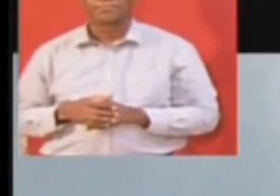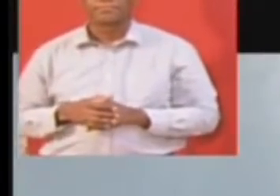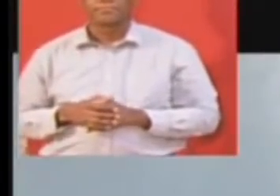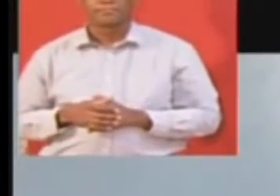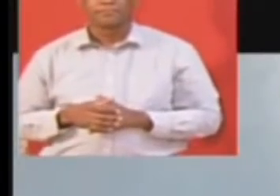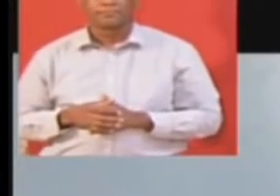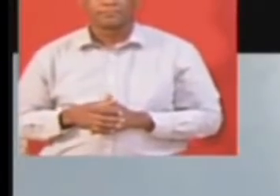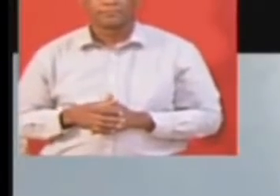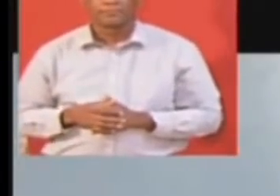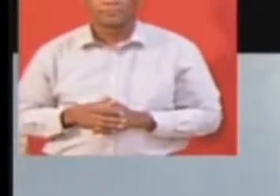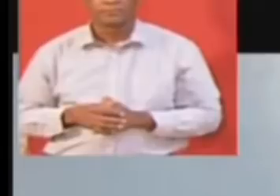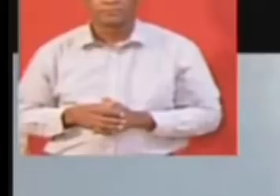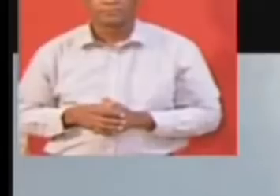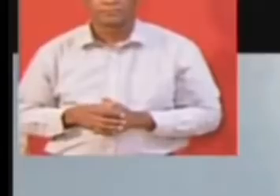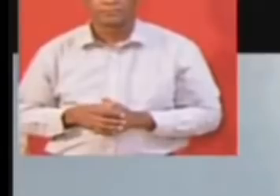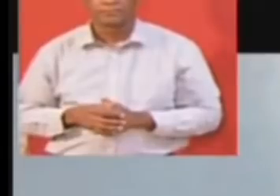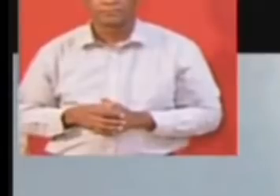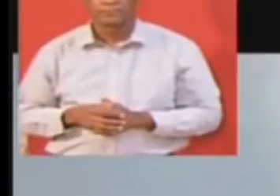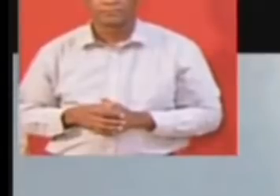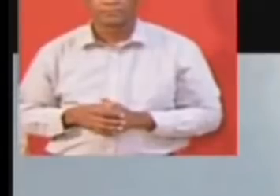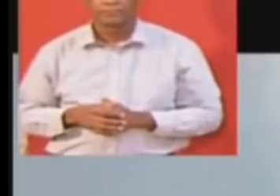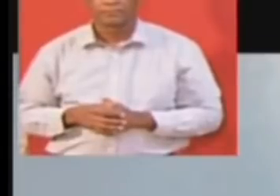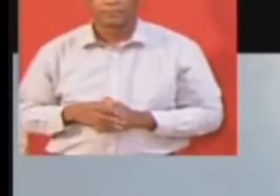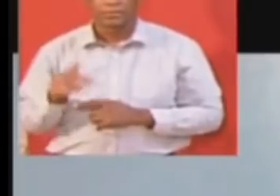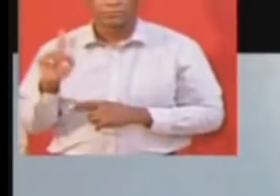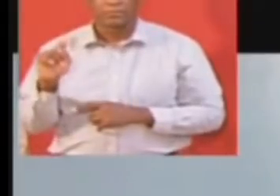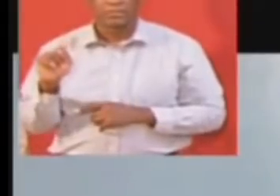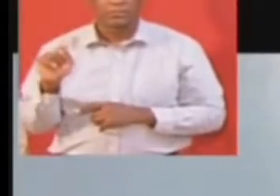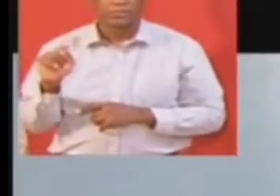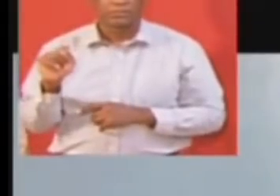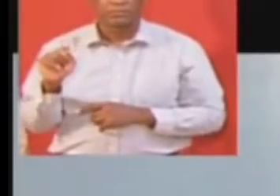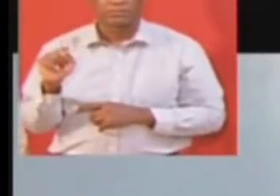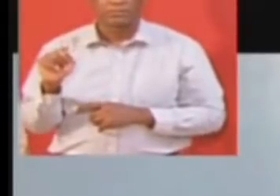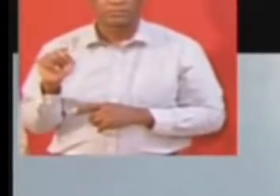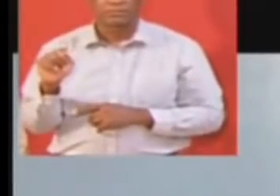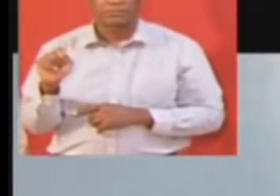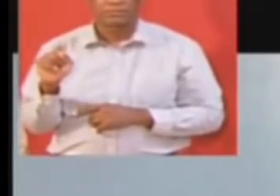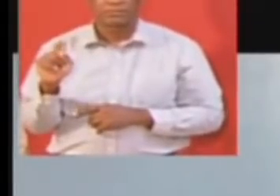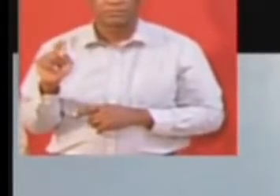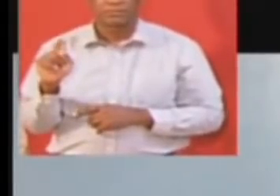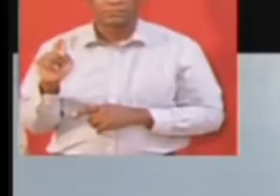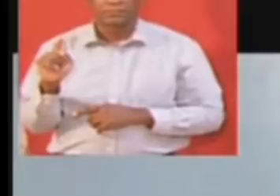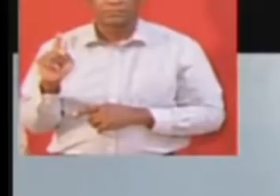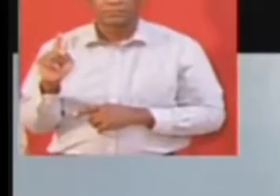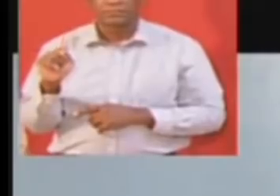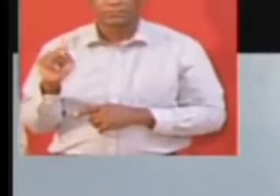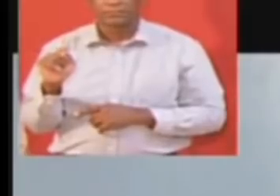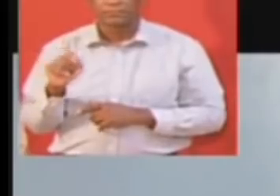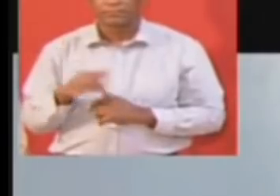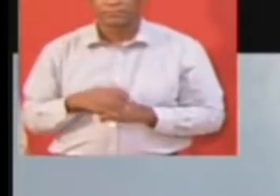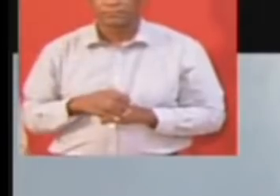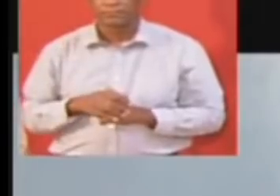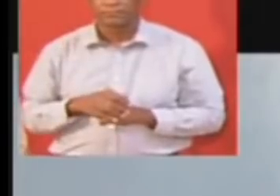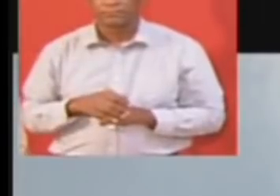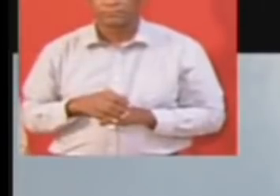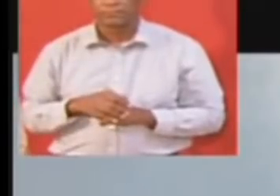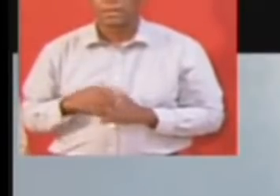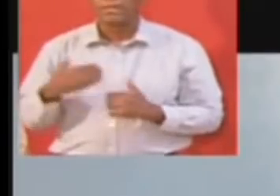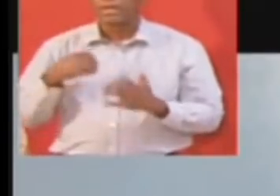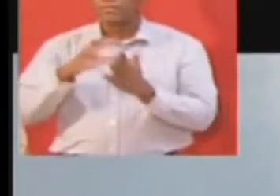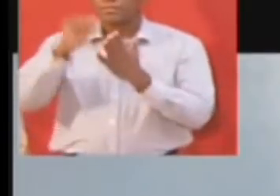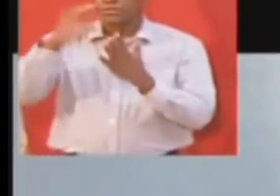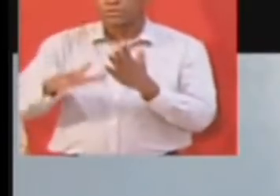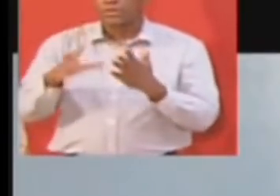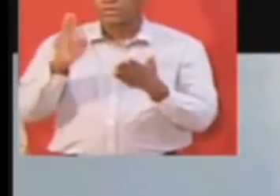Good afternoon, Ian Wilson here from TTT News. We have some students in university who were